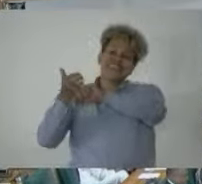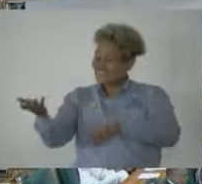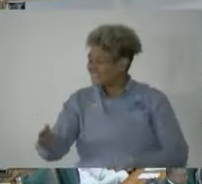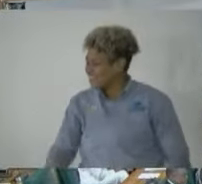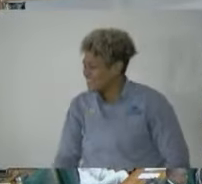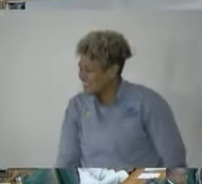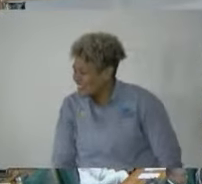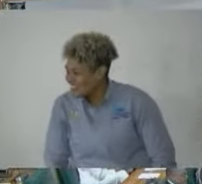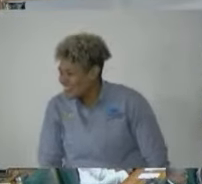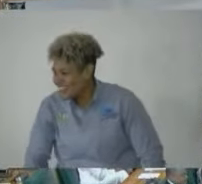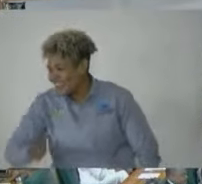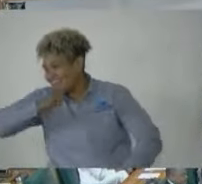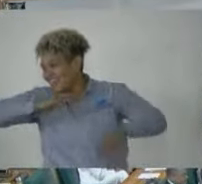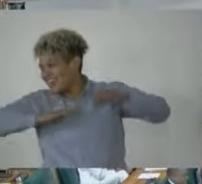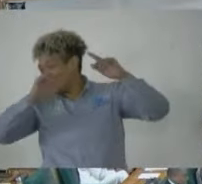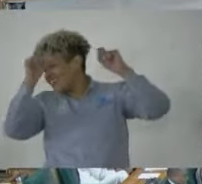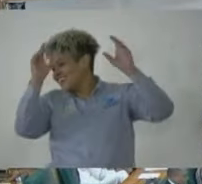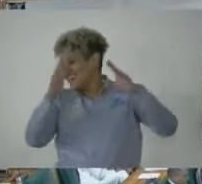Madam Speaker,